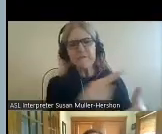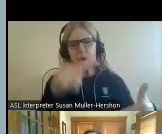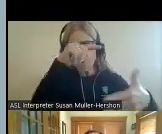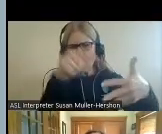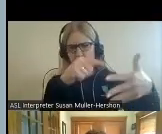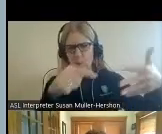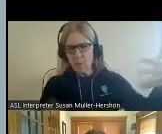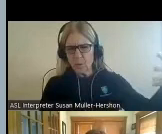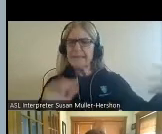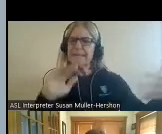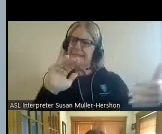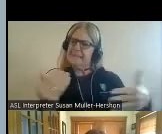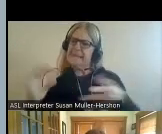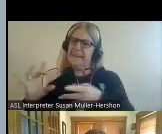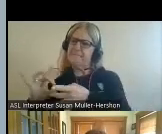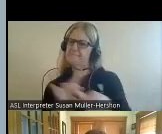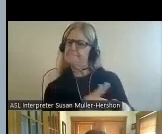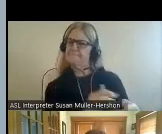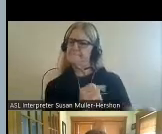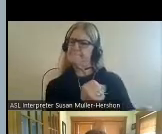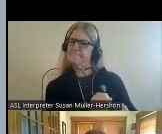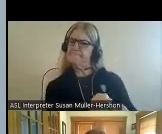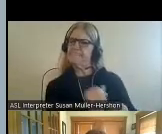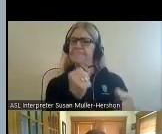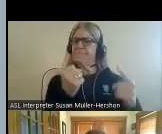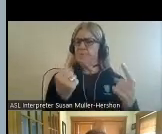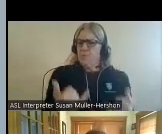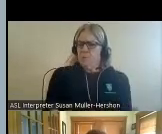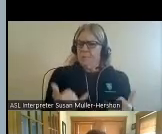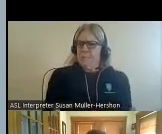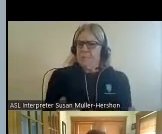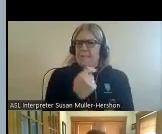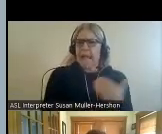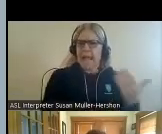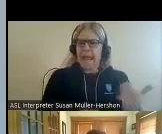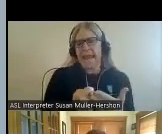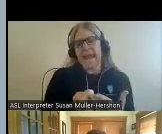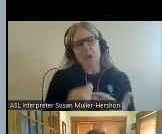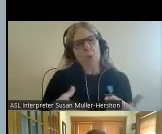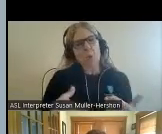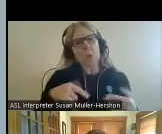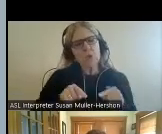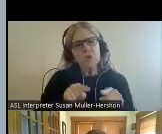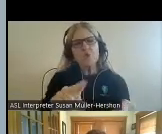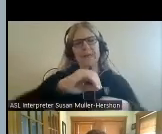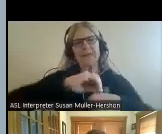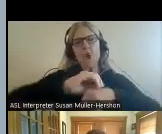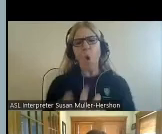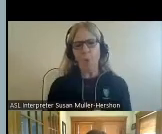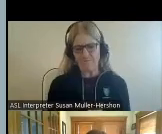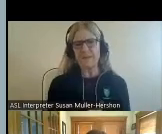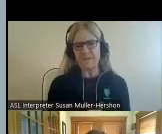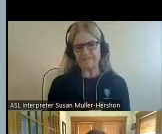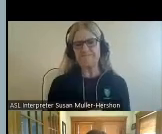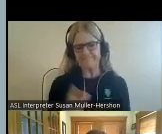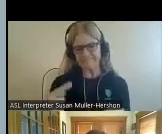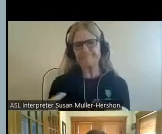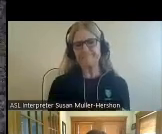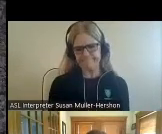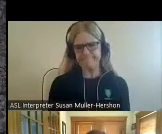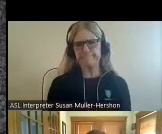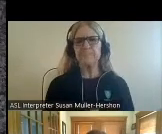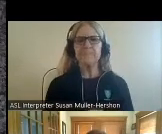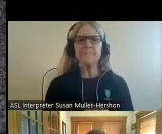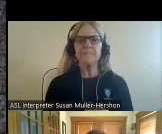seem particularly relevant to our current times, particularly during the COVID-19 pandemic.